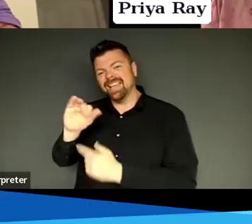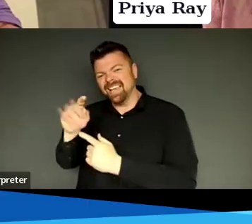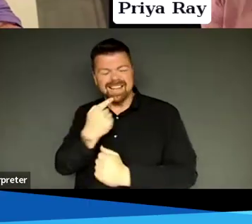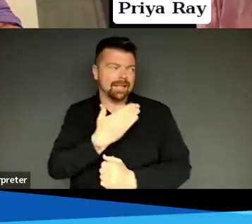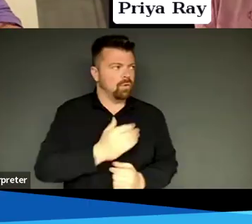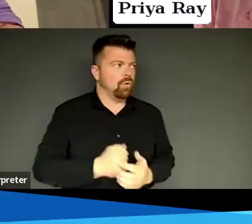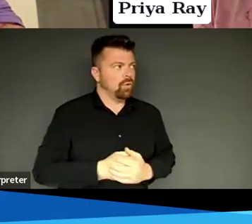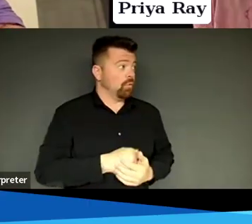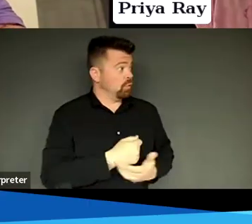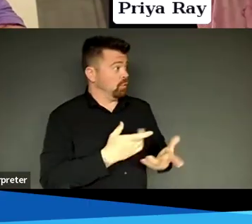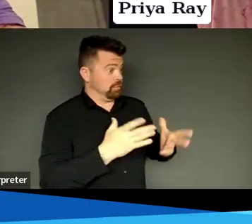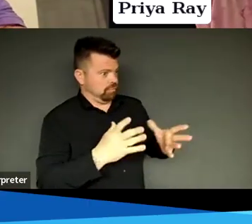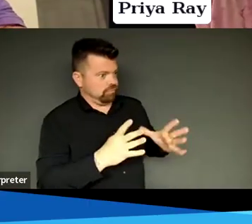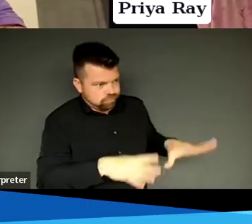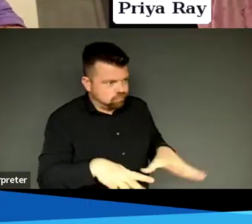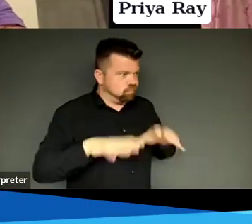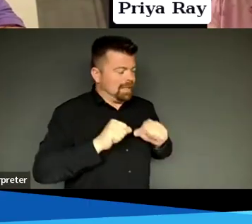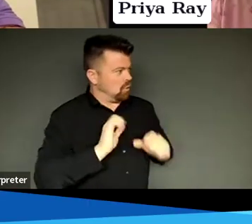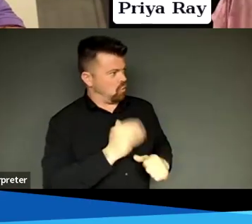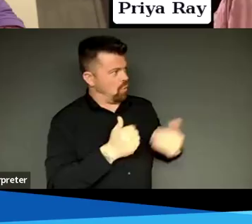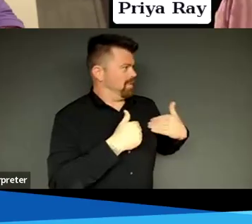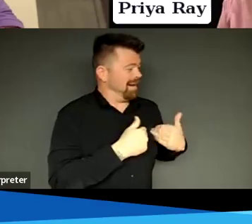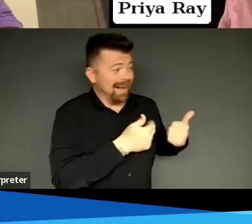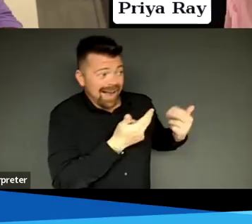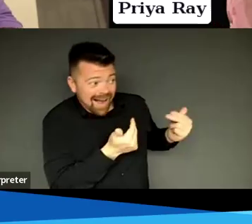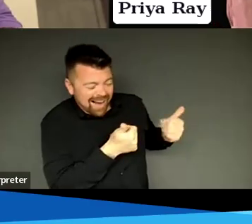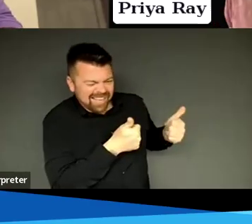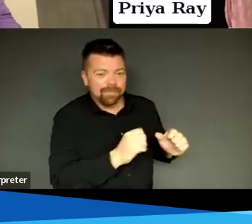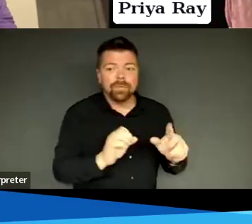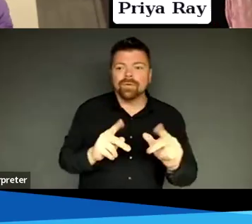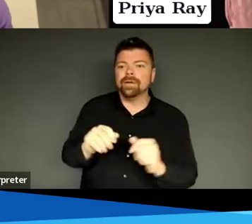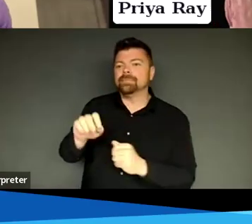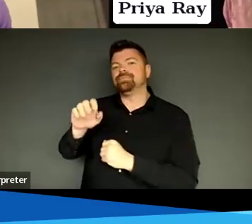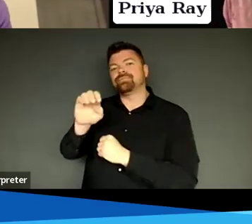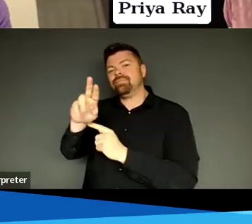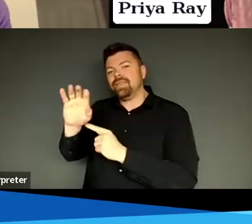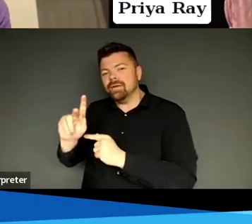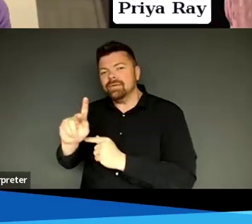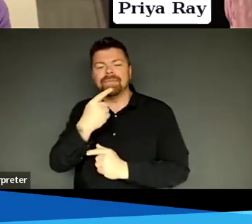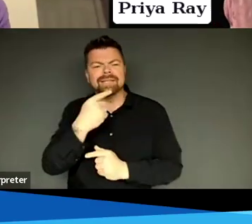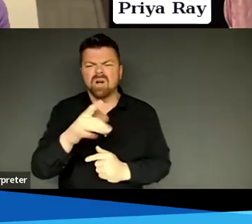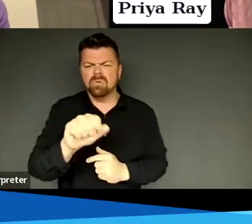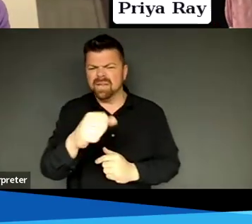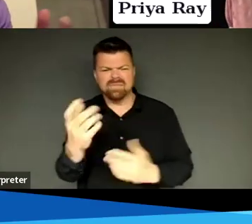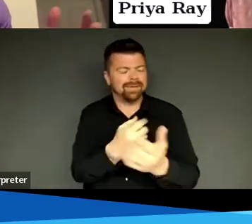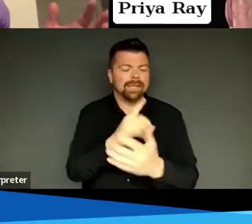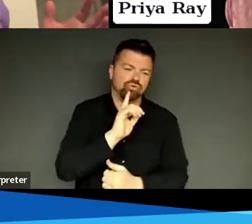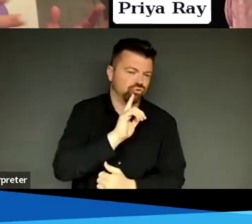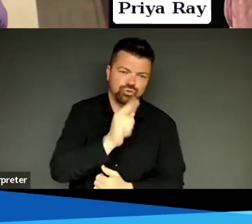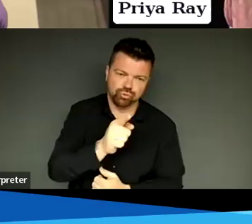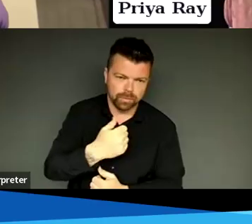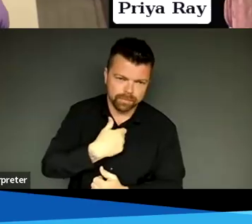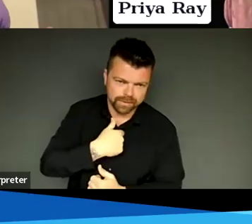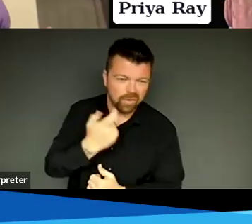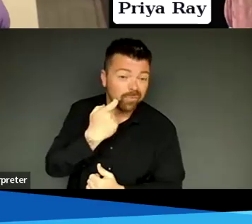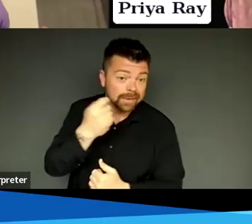exactly. Go ahead, Eric. And I'm so sorry. everything that everybody's saying is so true. I just recently went to get glasses, and